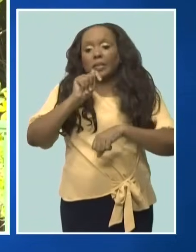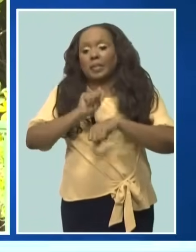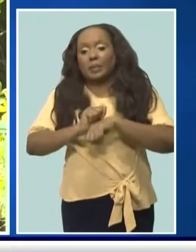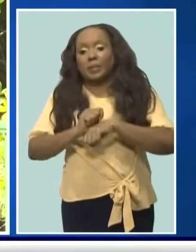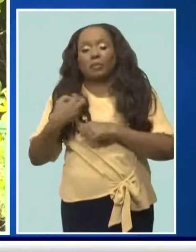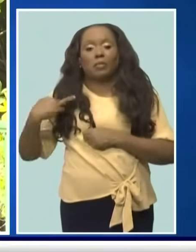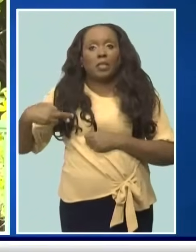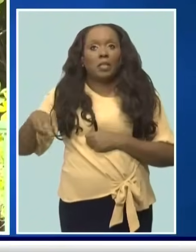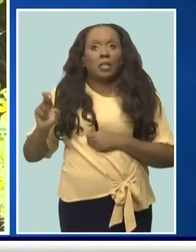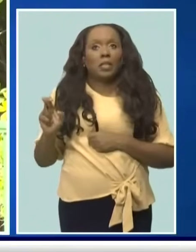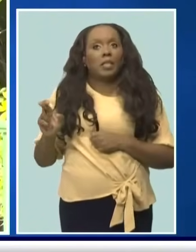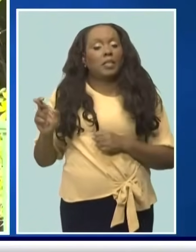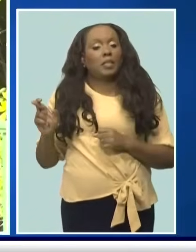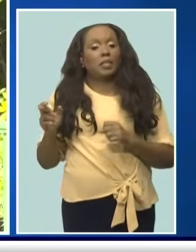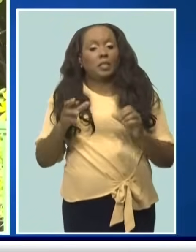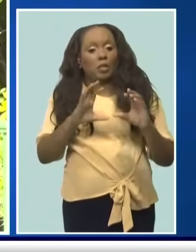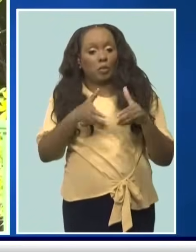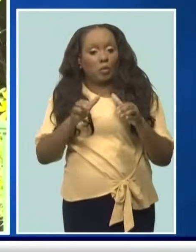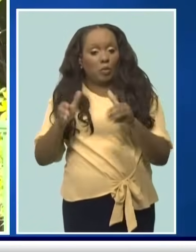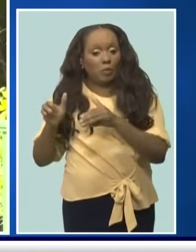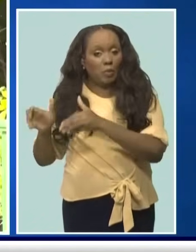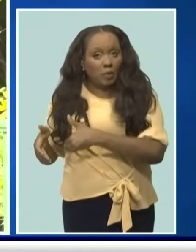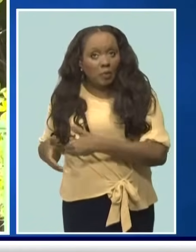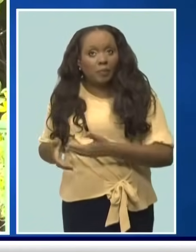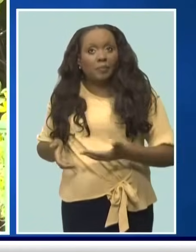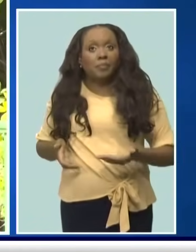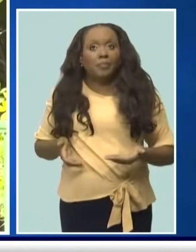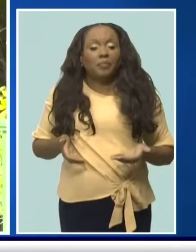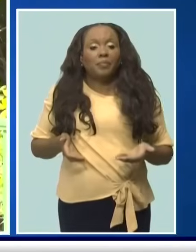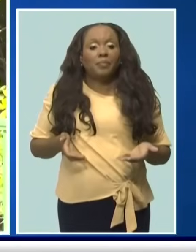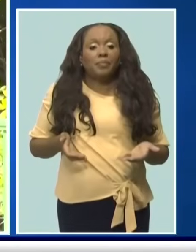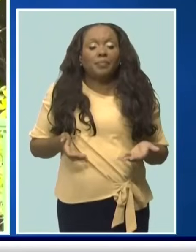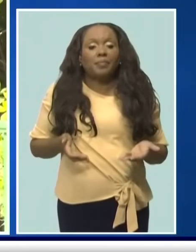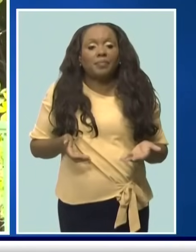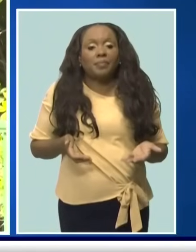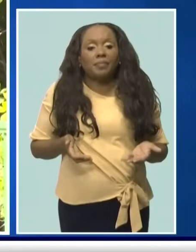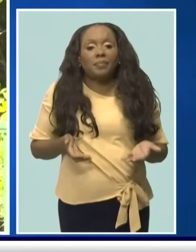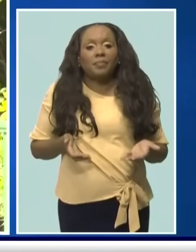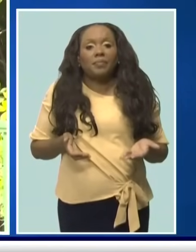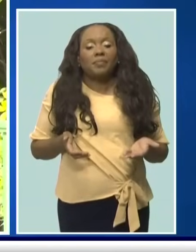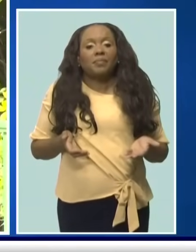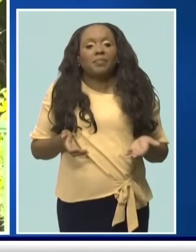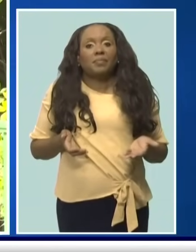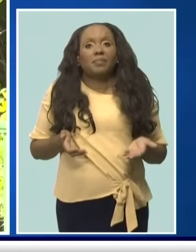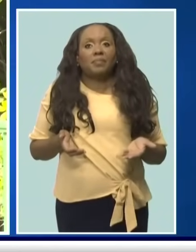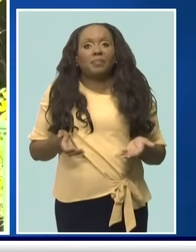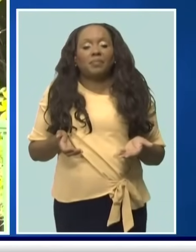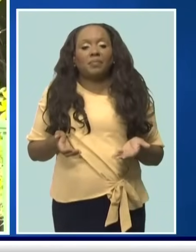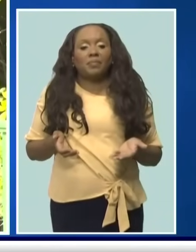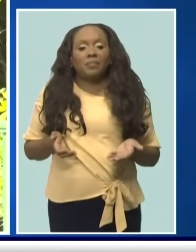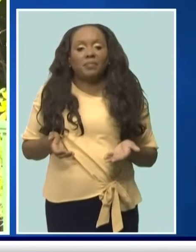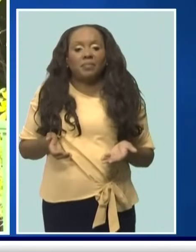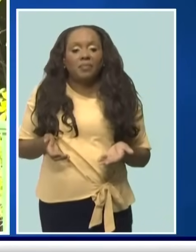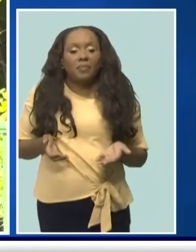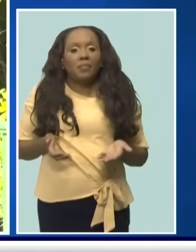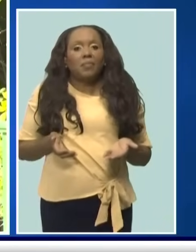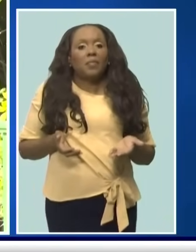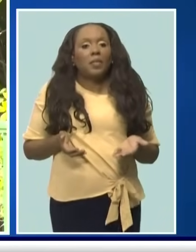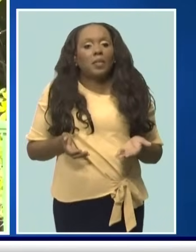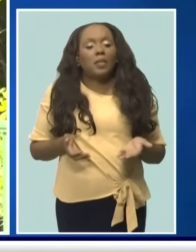religions, religious entities, there is no greater place for